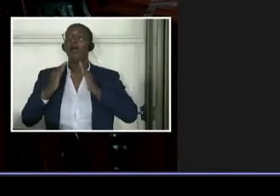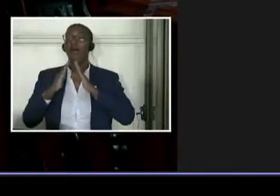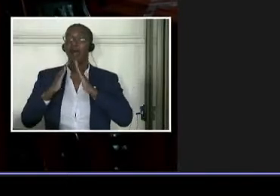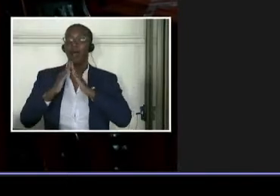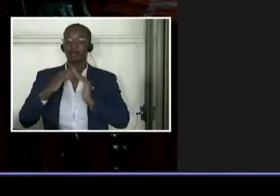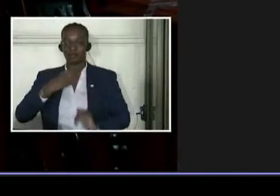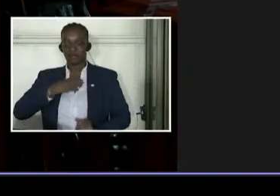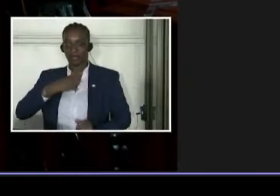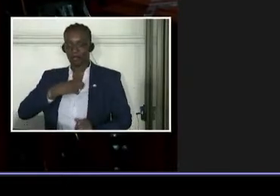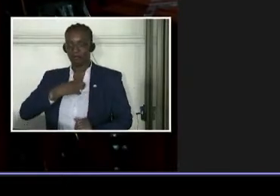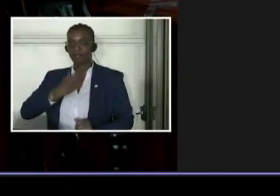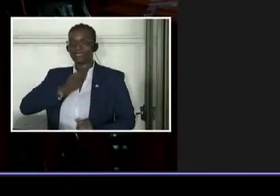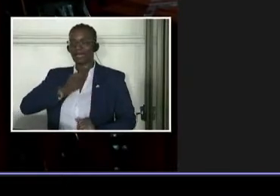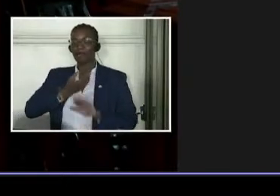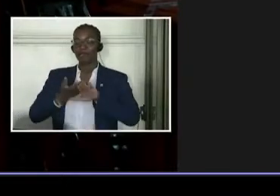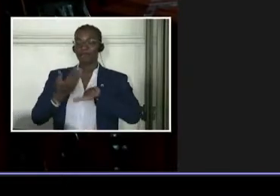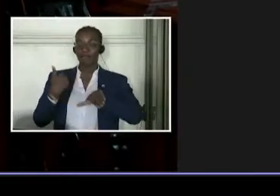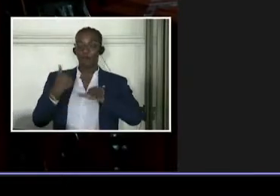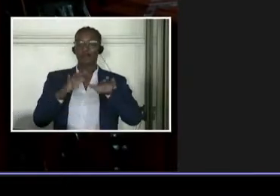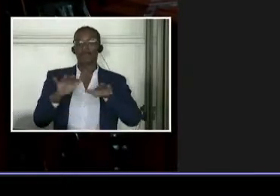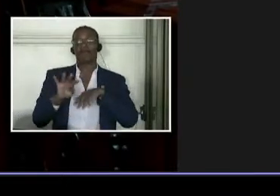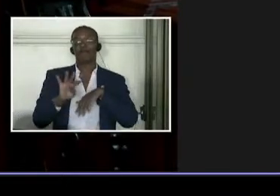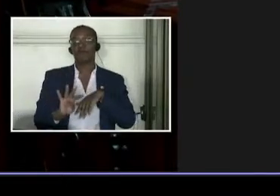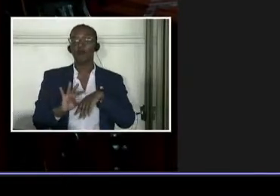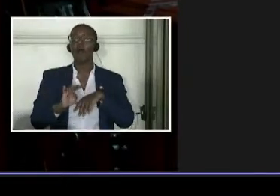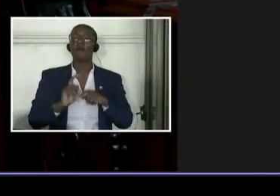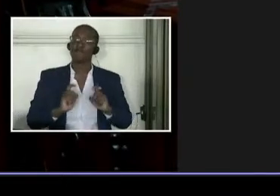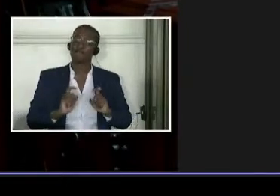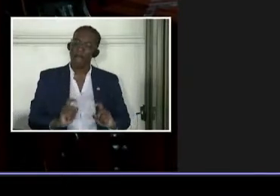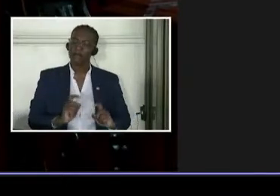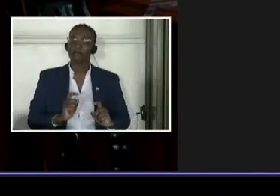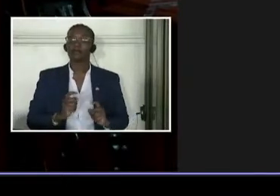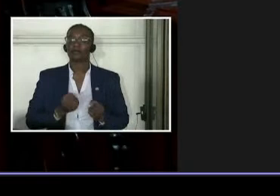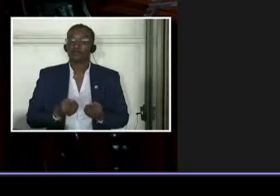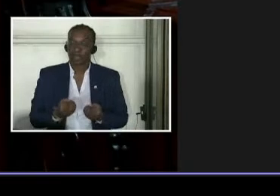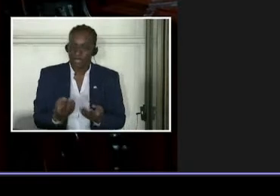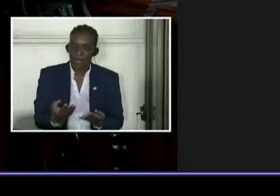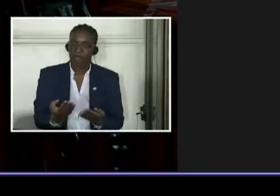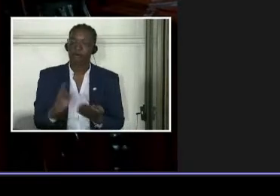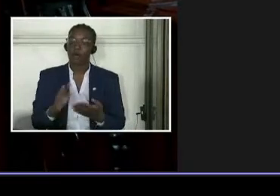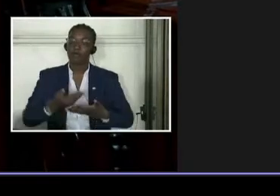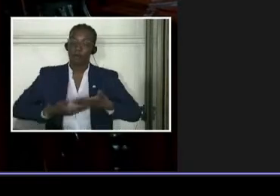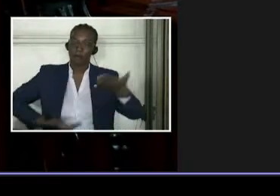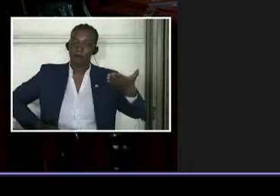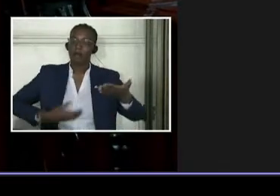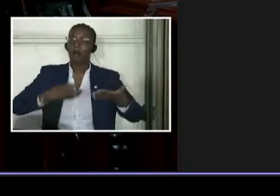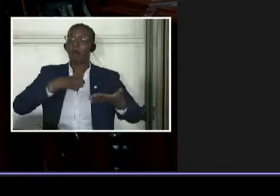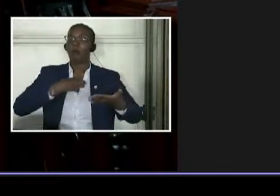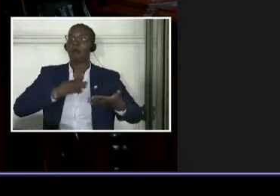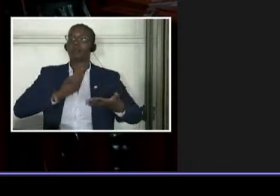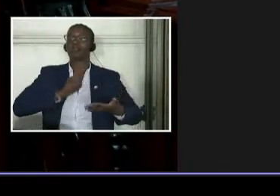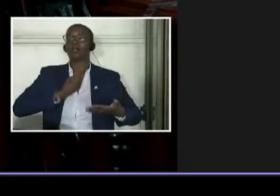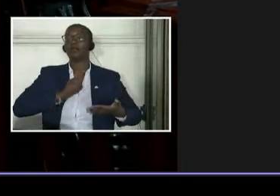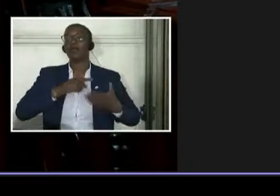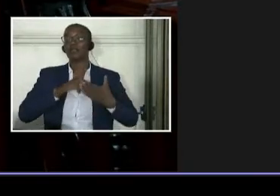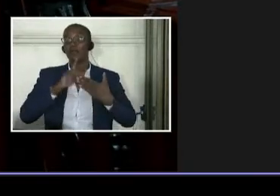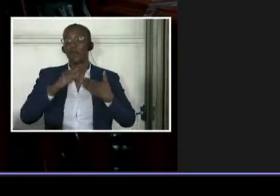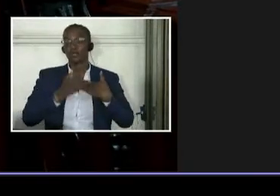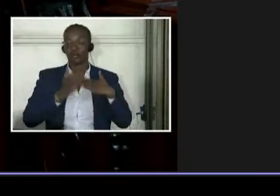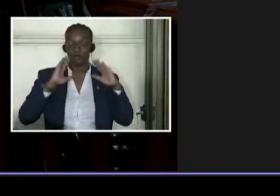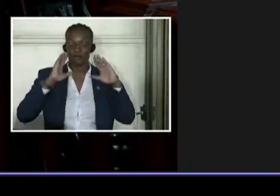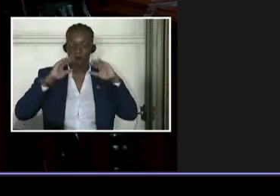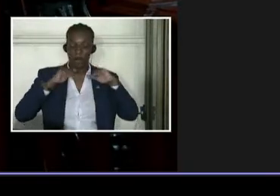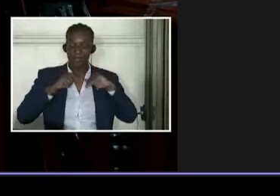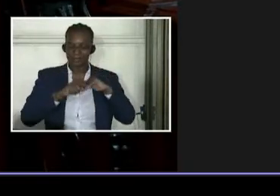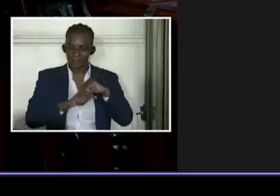and post-1994, we are fast-tracking the ownership of their houses. This is one project where we are going to be making sure that we focus